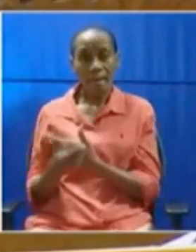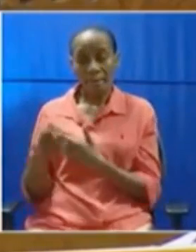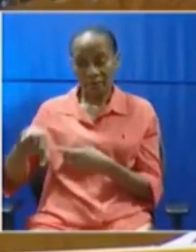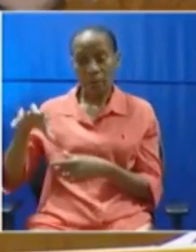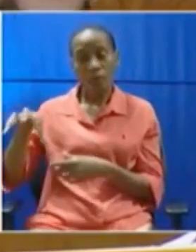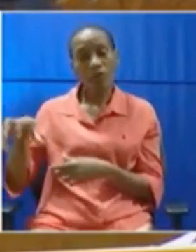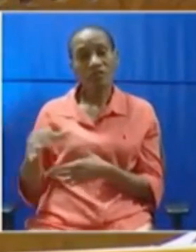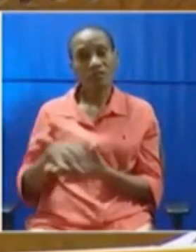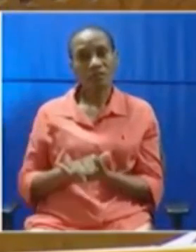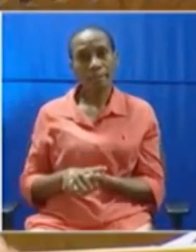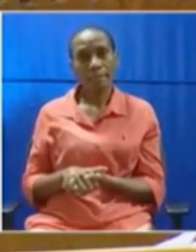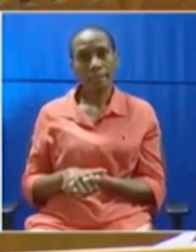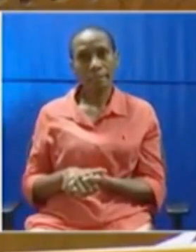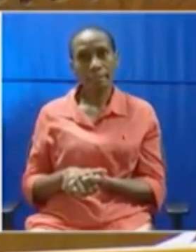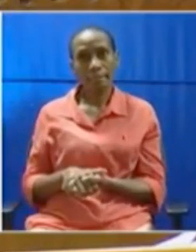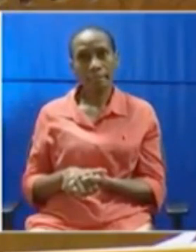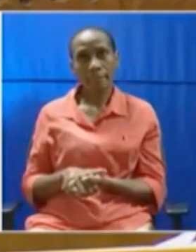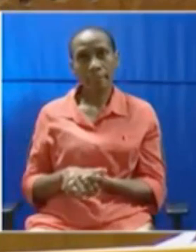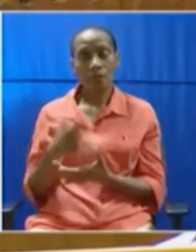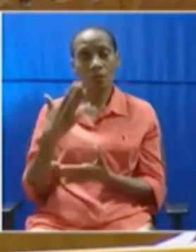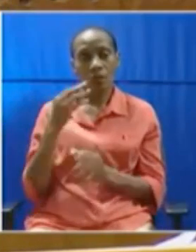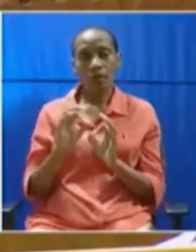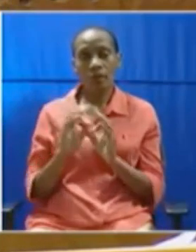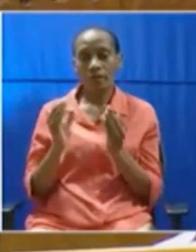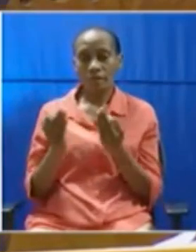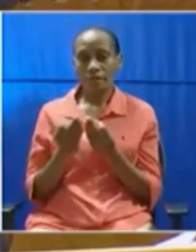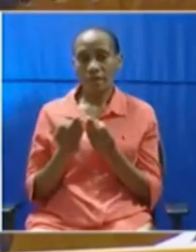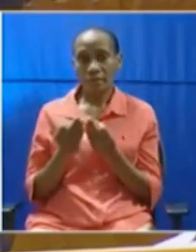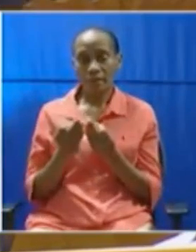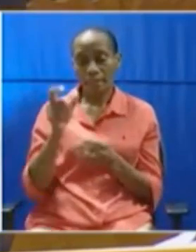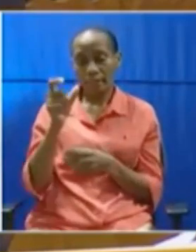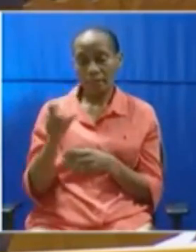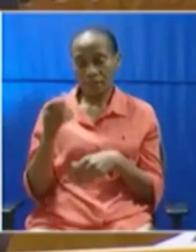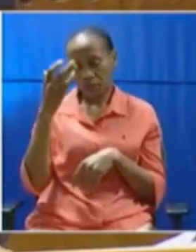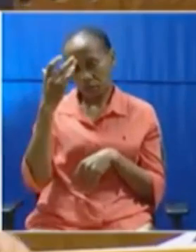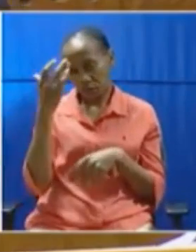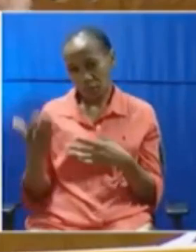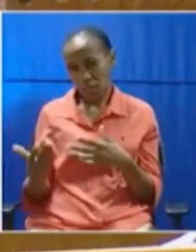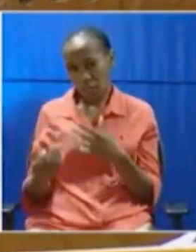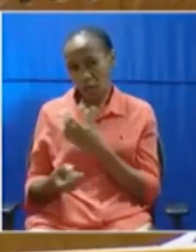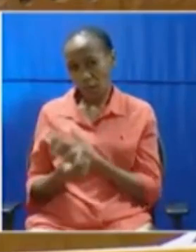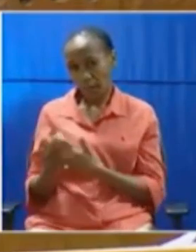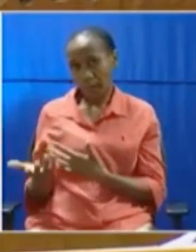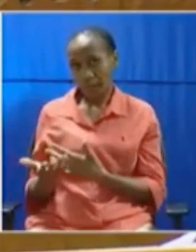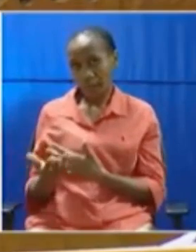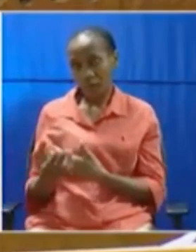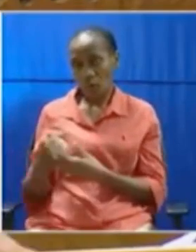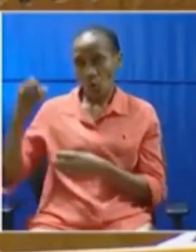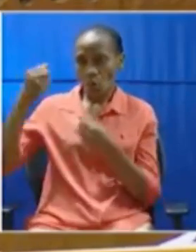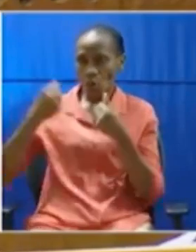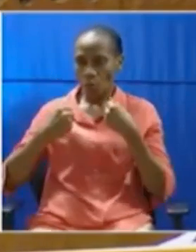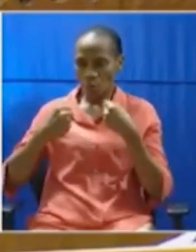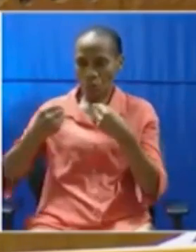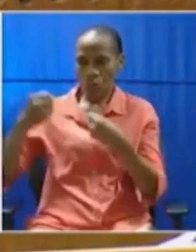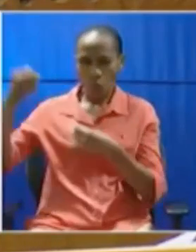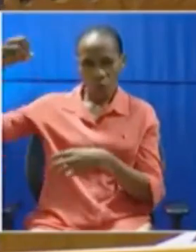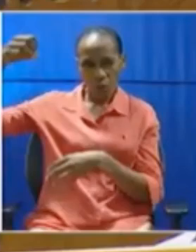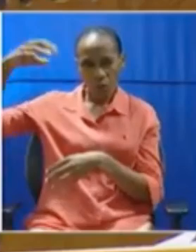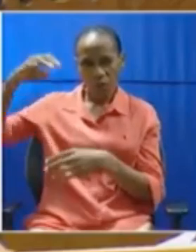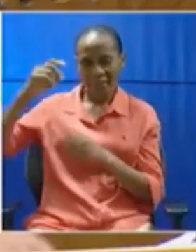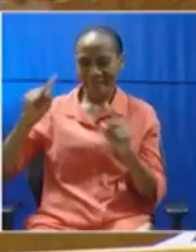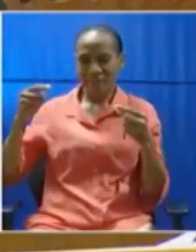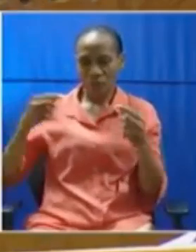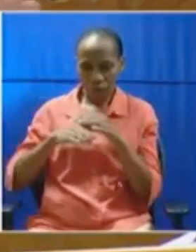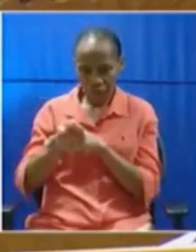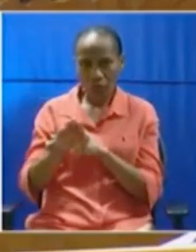President, when family members suffer a heart attack in places of this province, the ambulance can't go directly to that